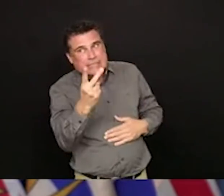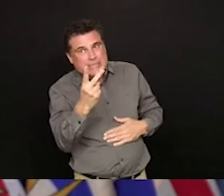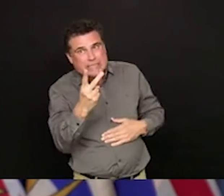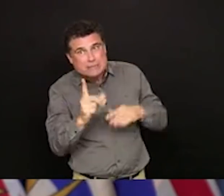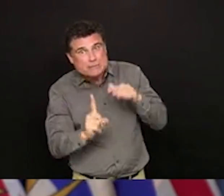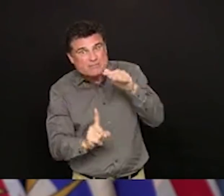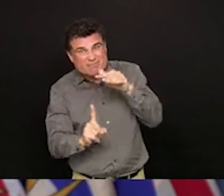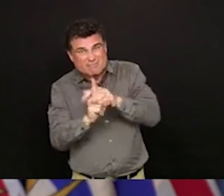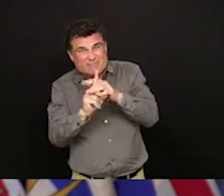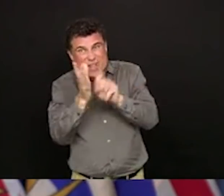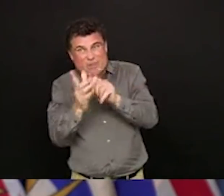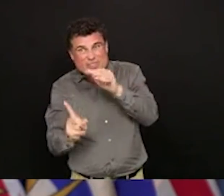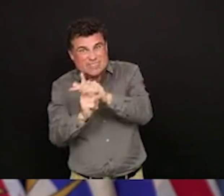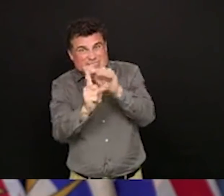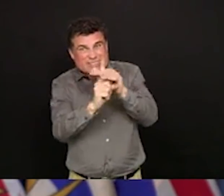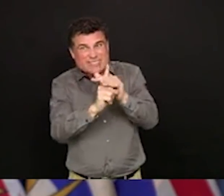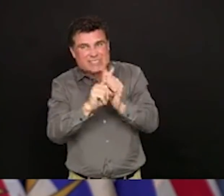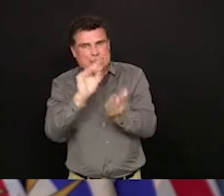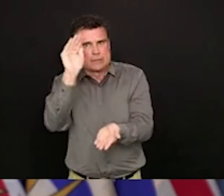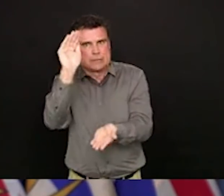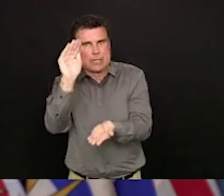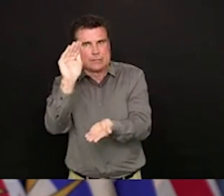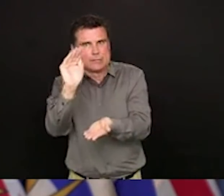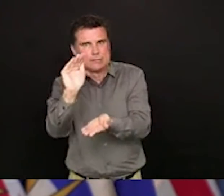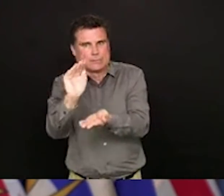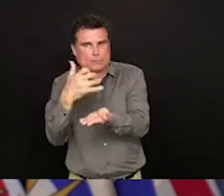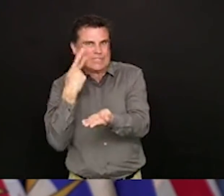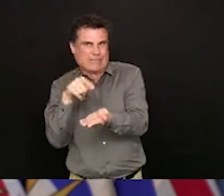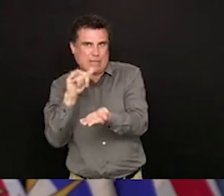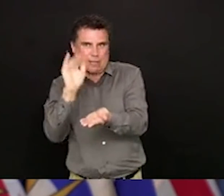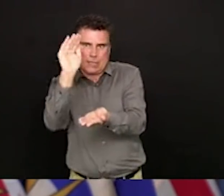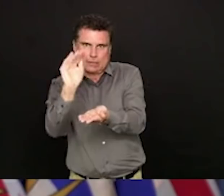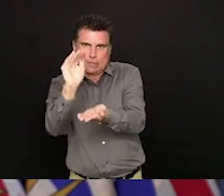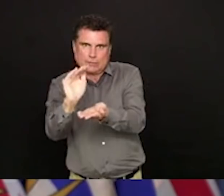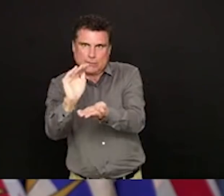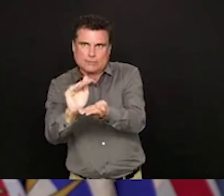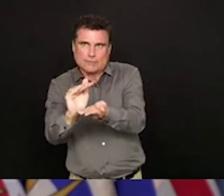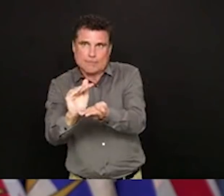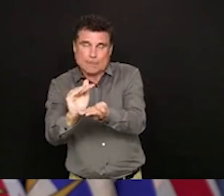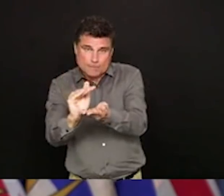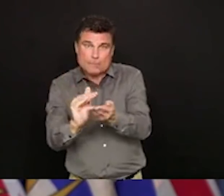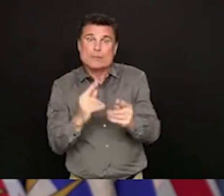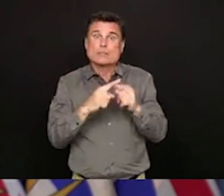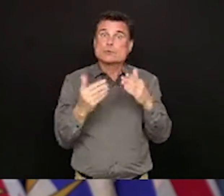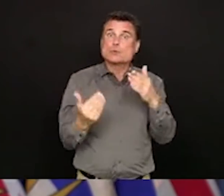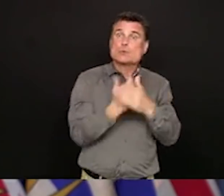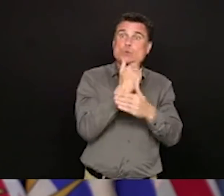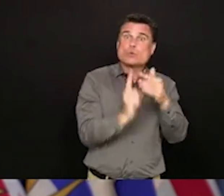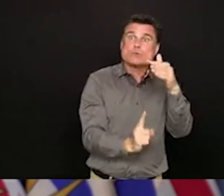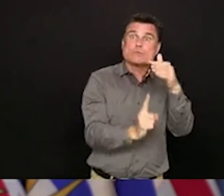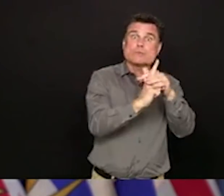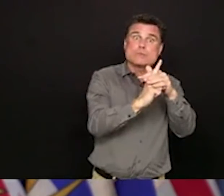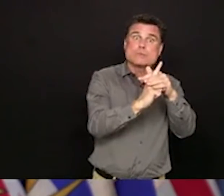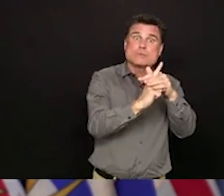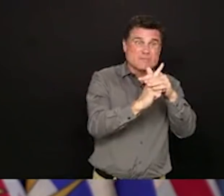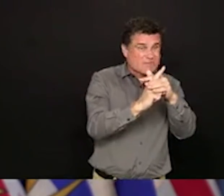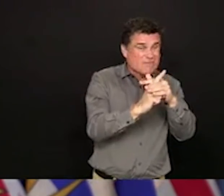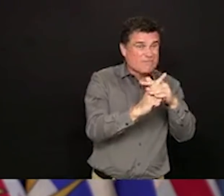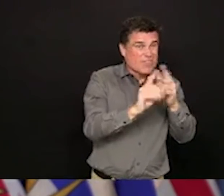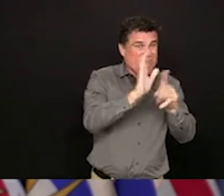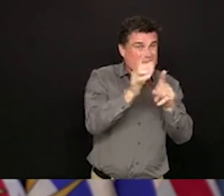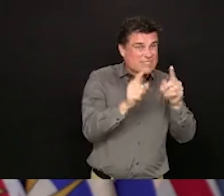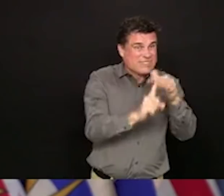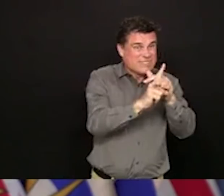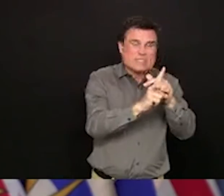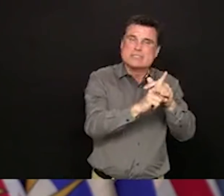over. What is happening around us, both in the United States and in other provinces in Canada and internationally, affects us.